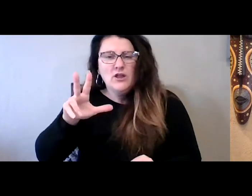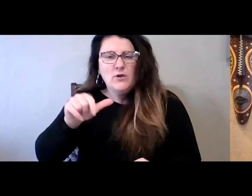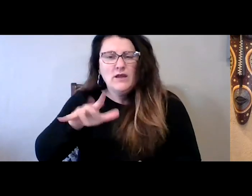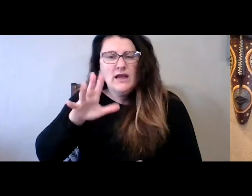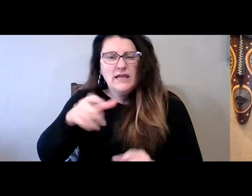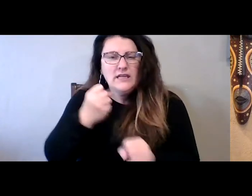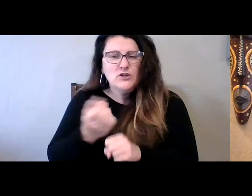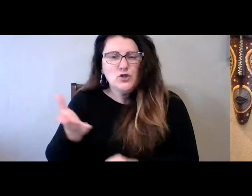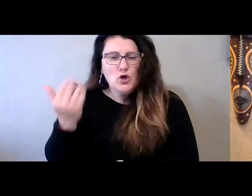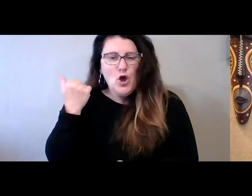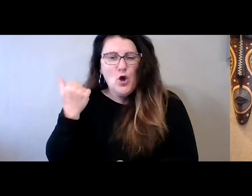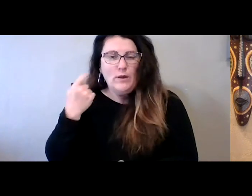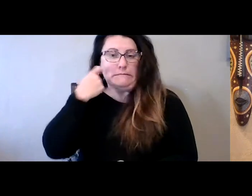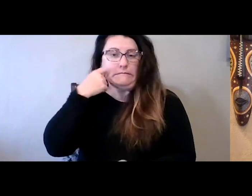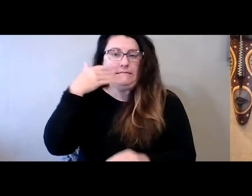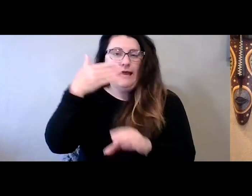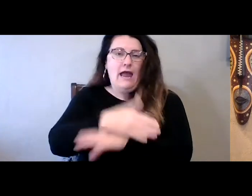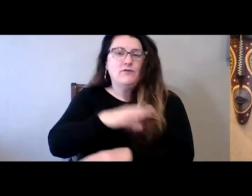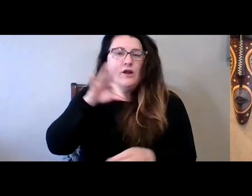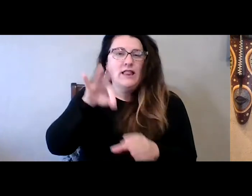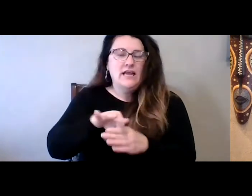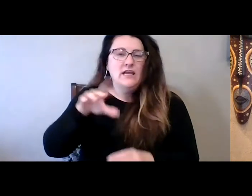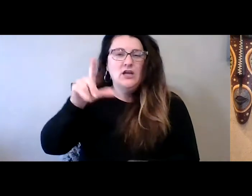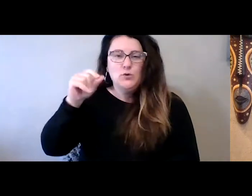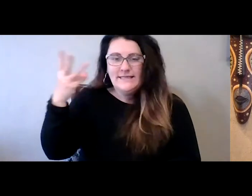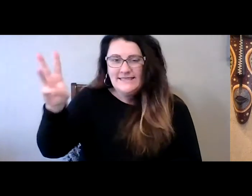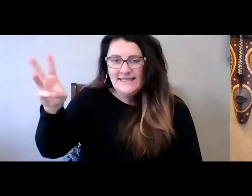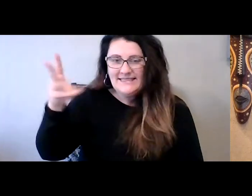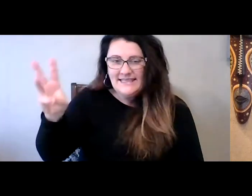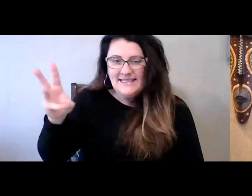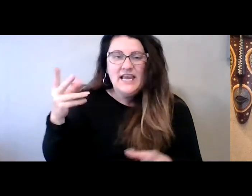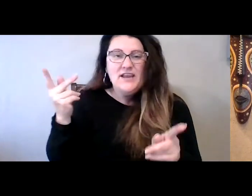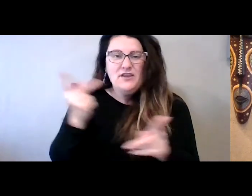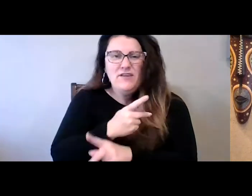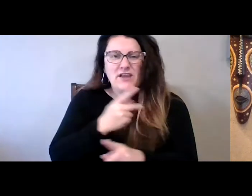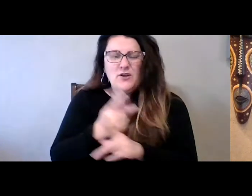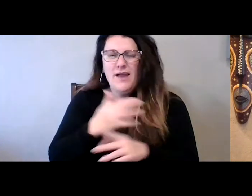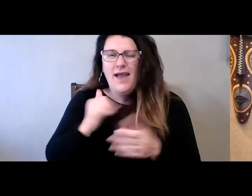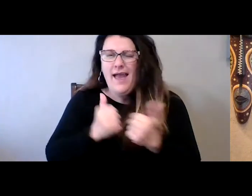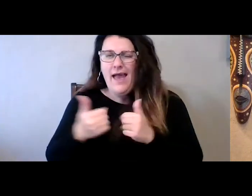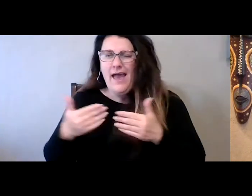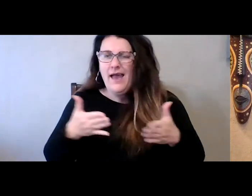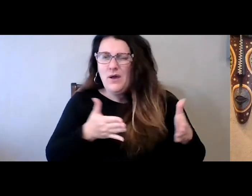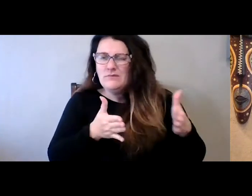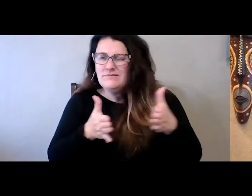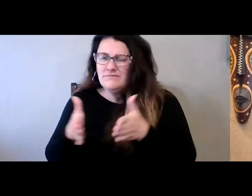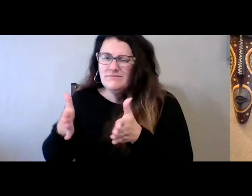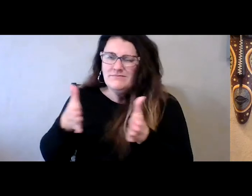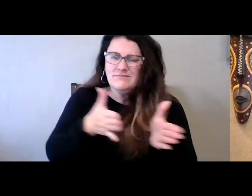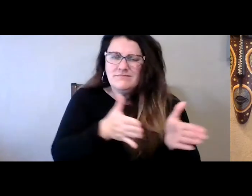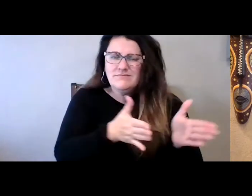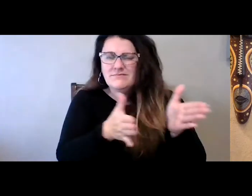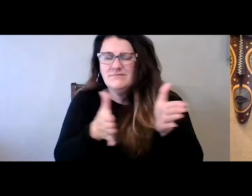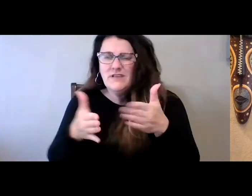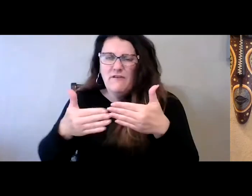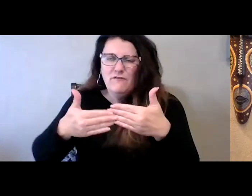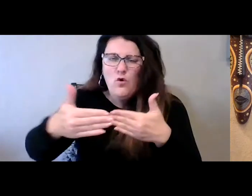much right after the election, the inauguration of Trump, to figure out what is the pathway forward and how could